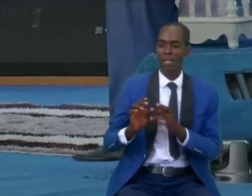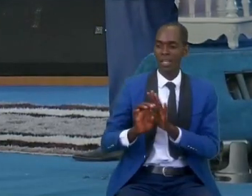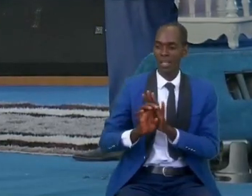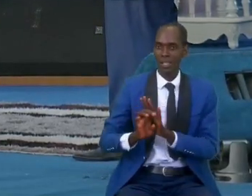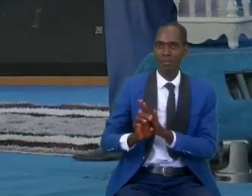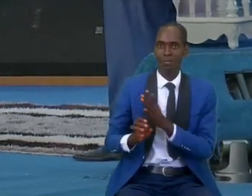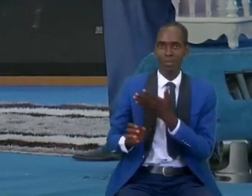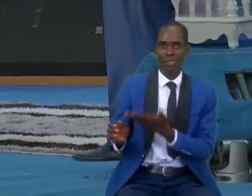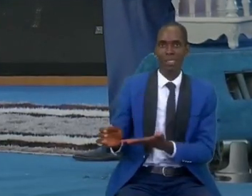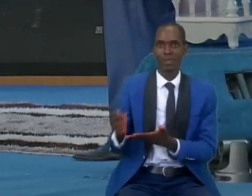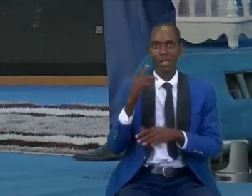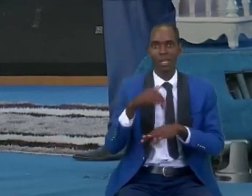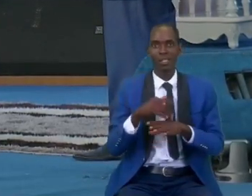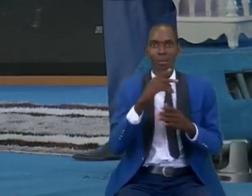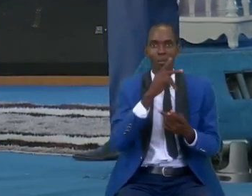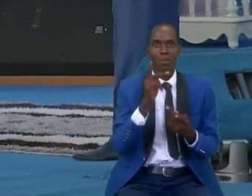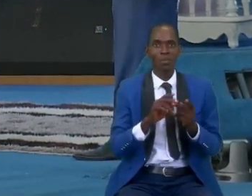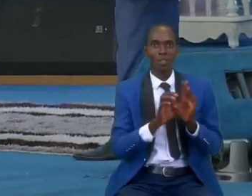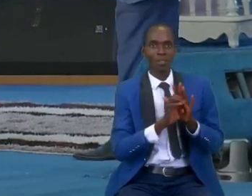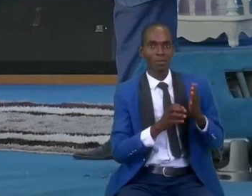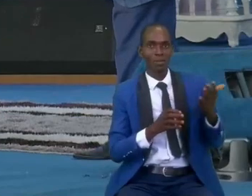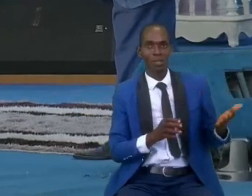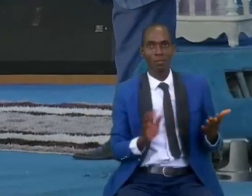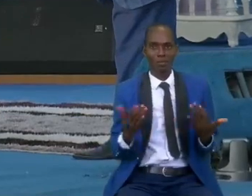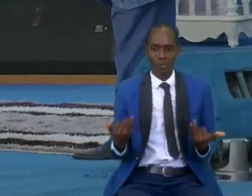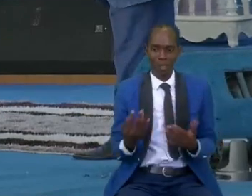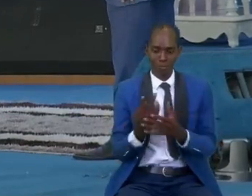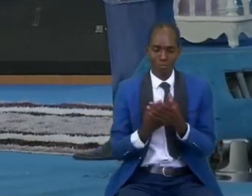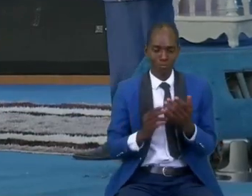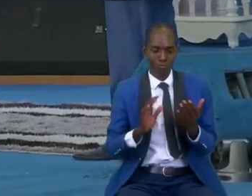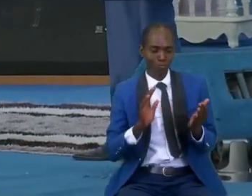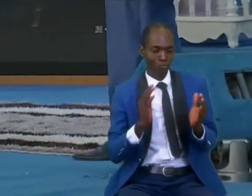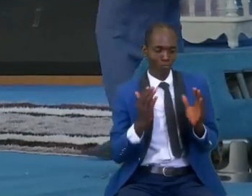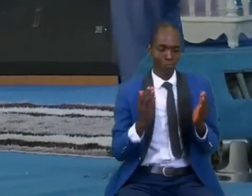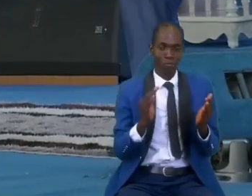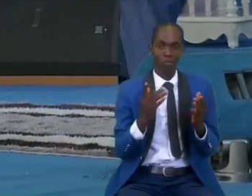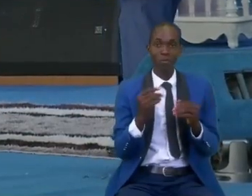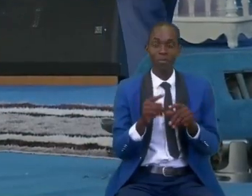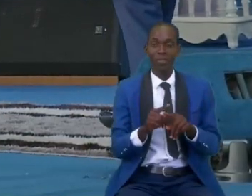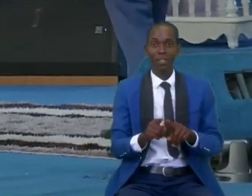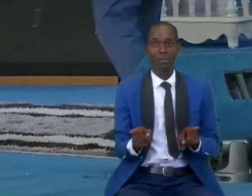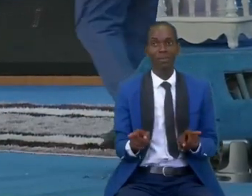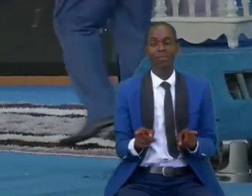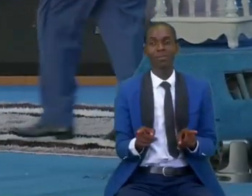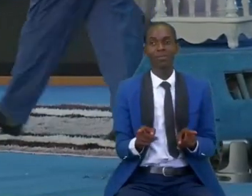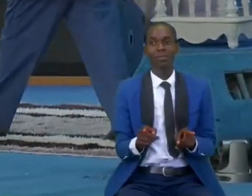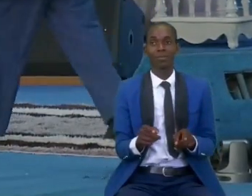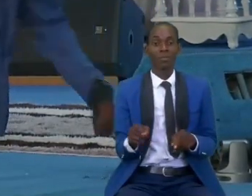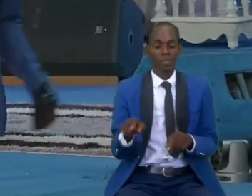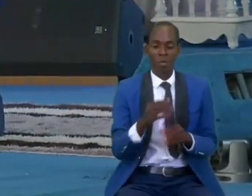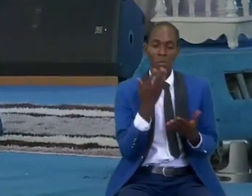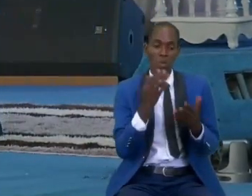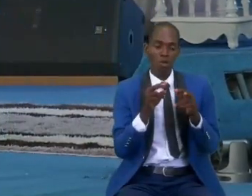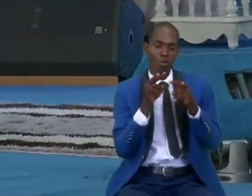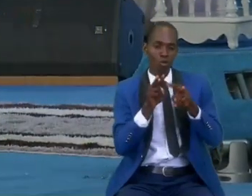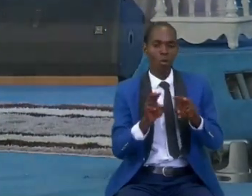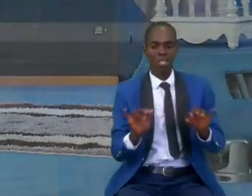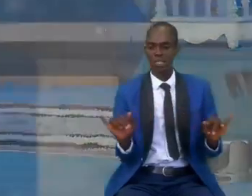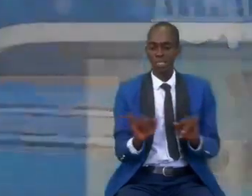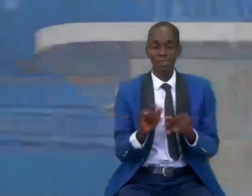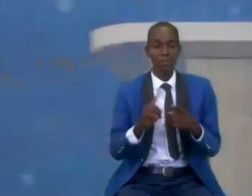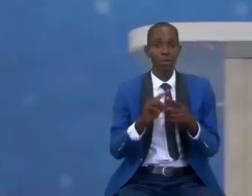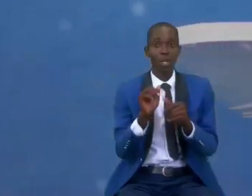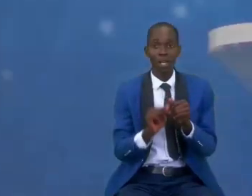them, they're different. They look the same to everyone, and everyone is